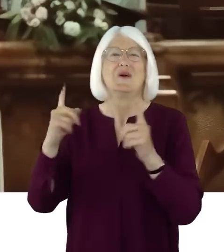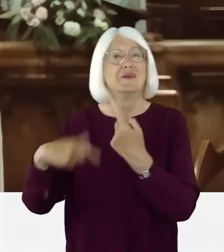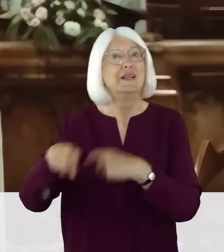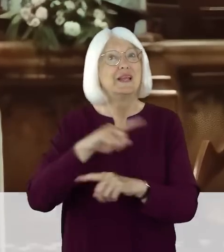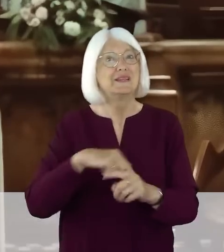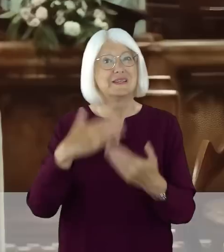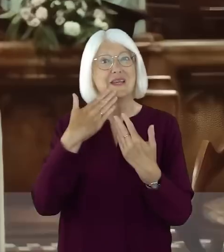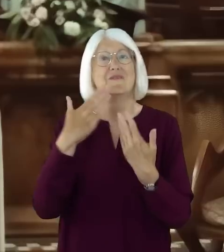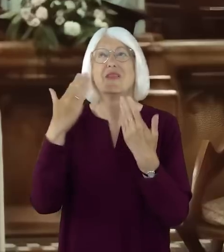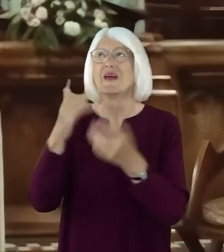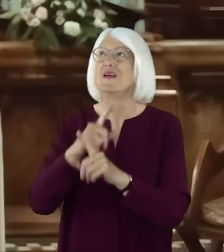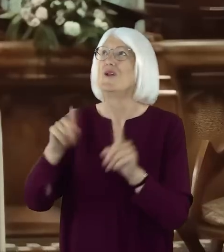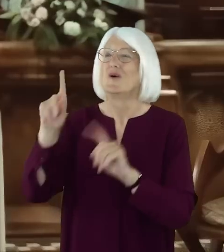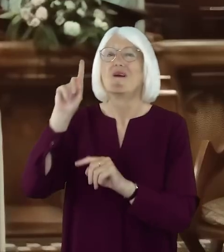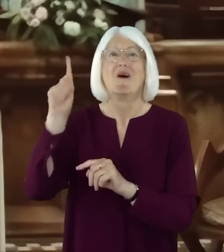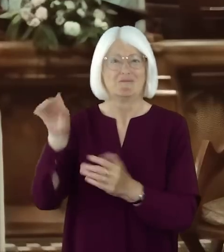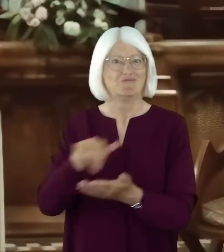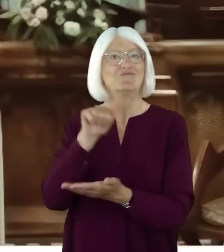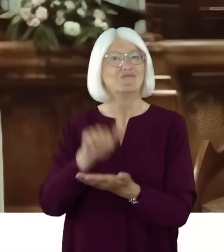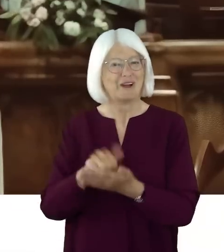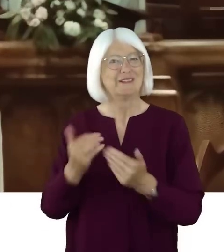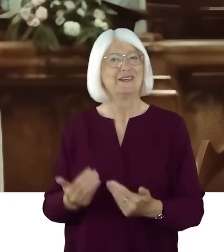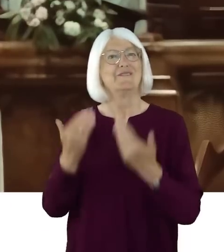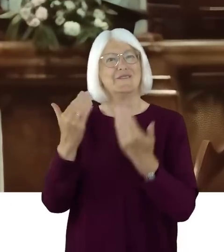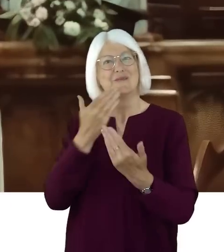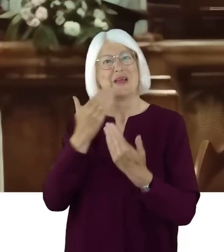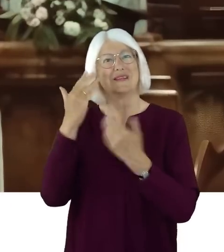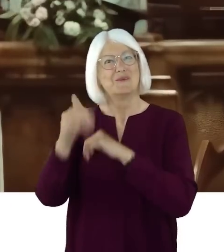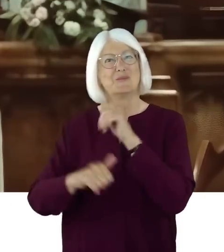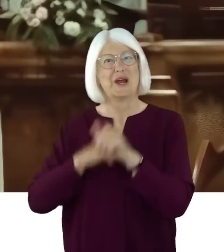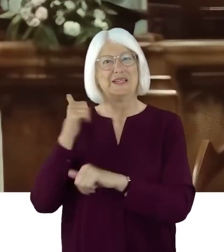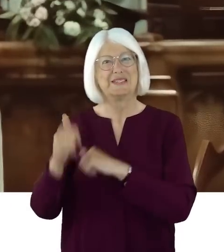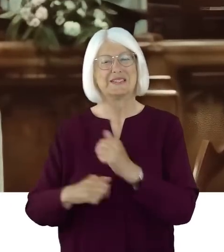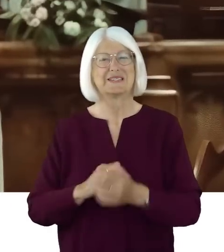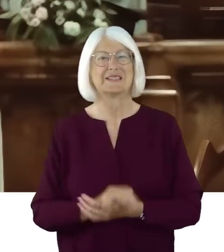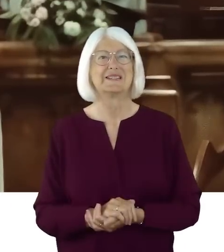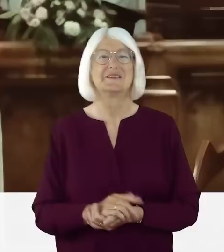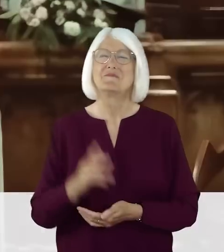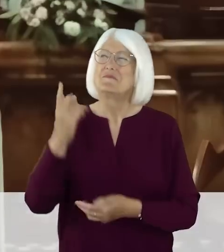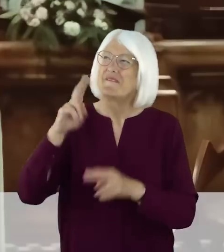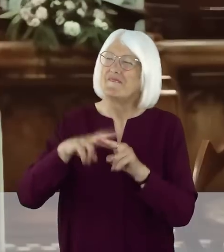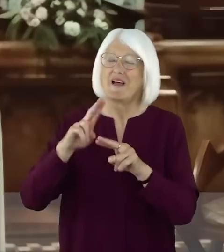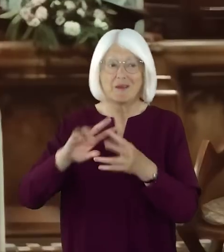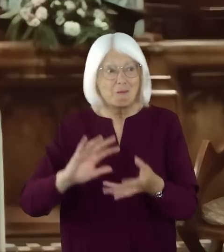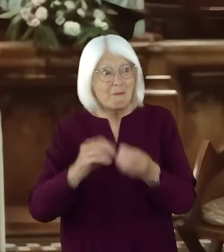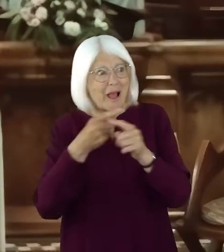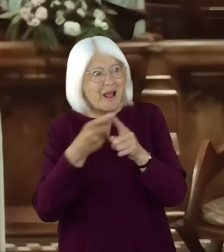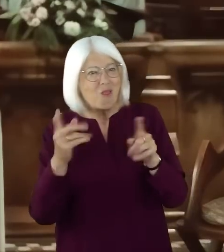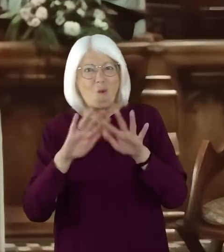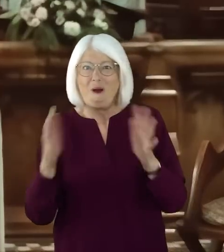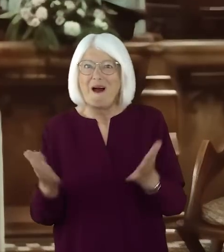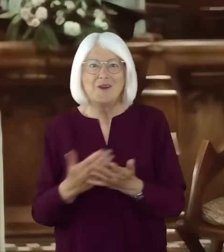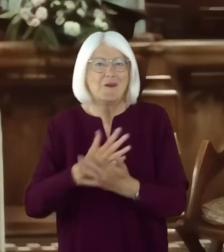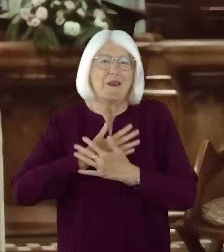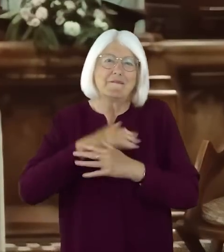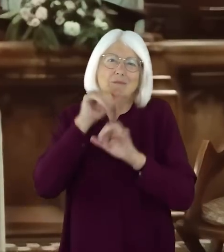Lord. Let us give thanks to the Lord our God. It is right to give thanks and praise. Father, you made the world